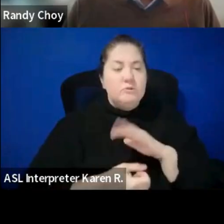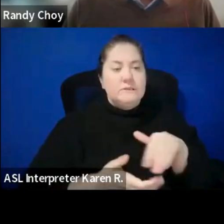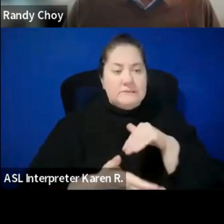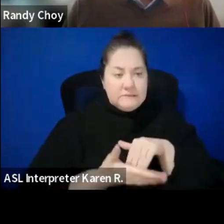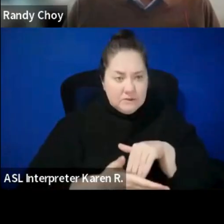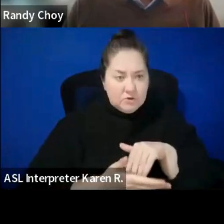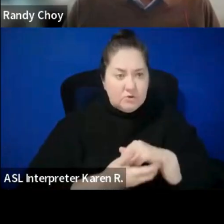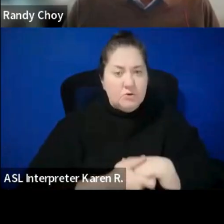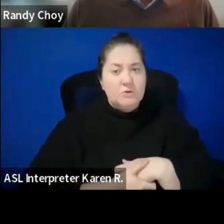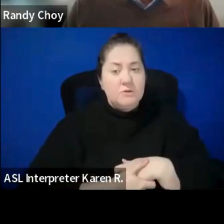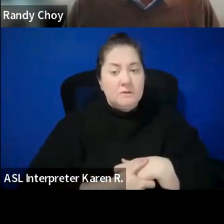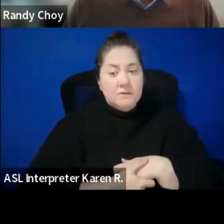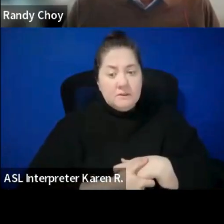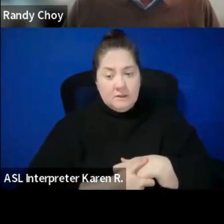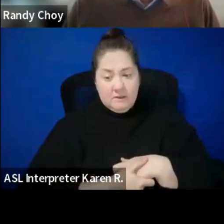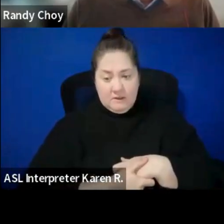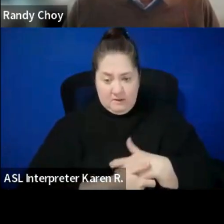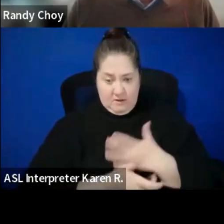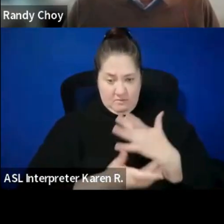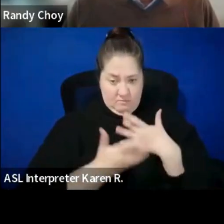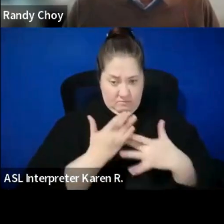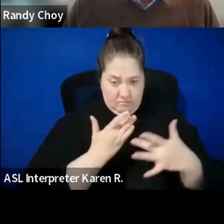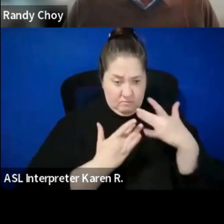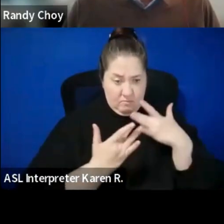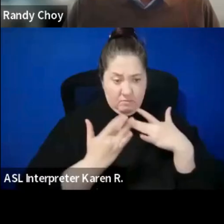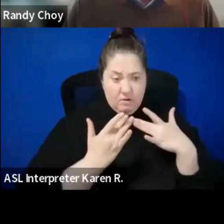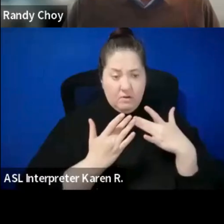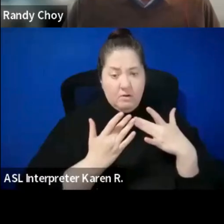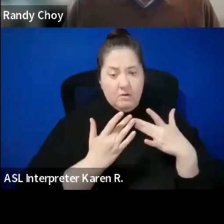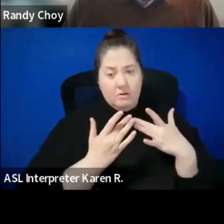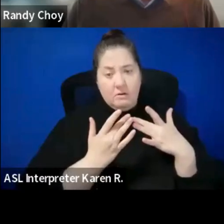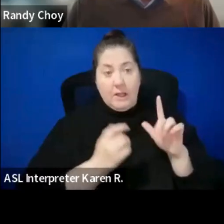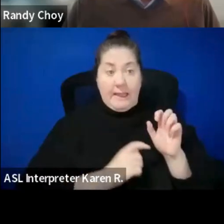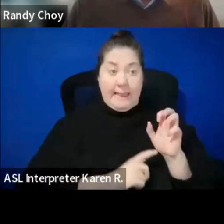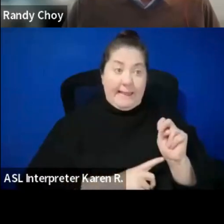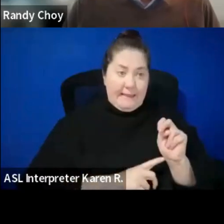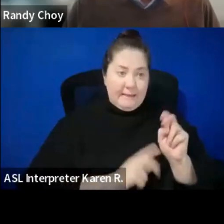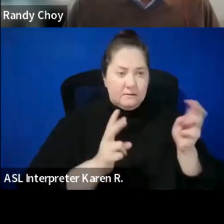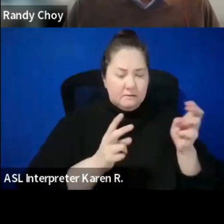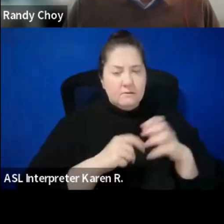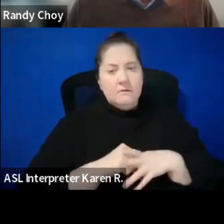they're lean. And because it's a lean group, they don't have a